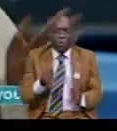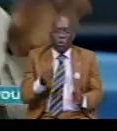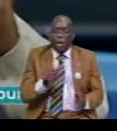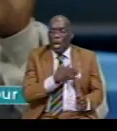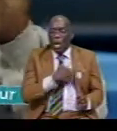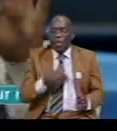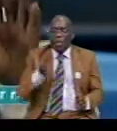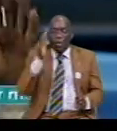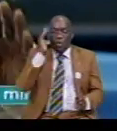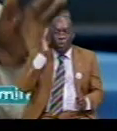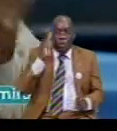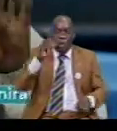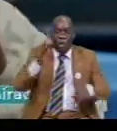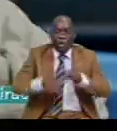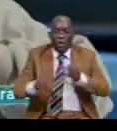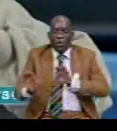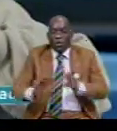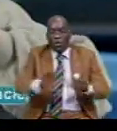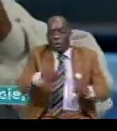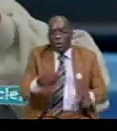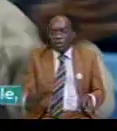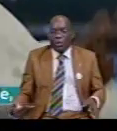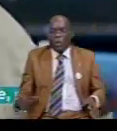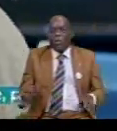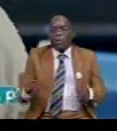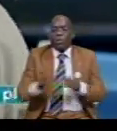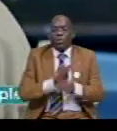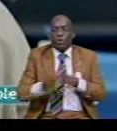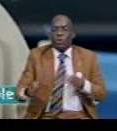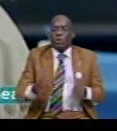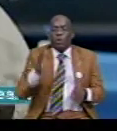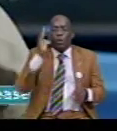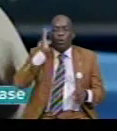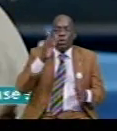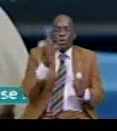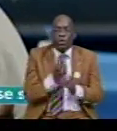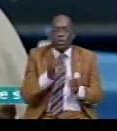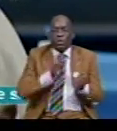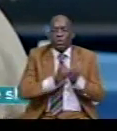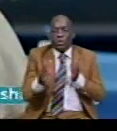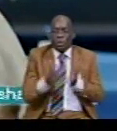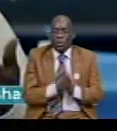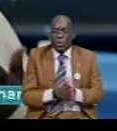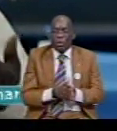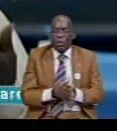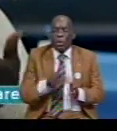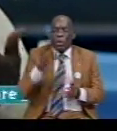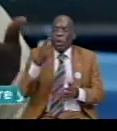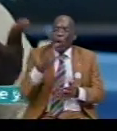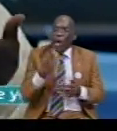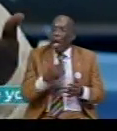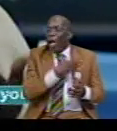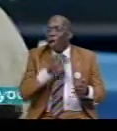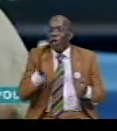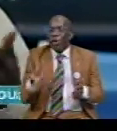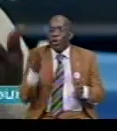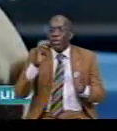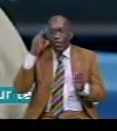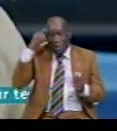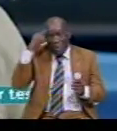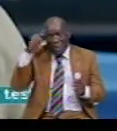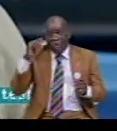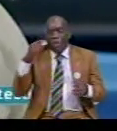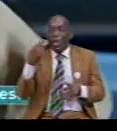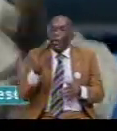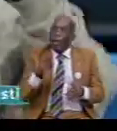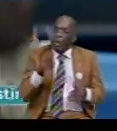I cannot do anything. Business, he just destroy it. So I was wondering, God, now I receive you as my Lord, personal Lord and Savior. I'm a child of